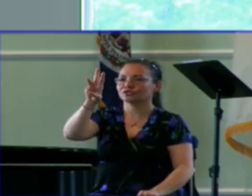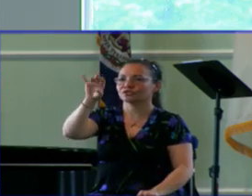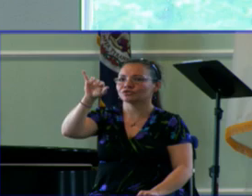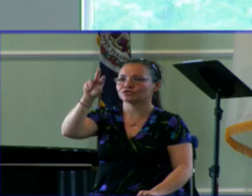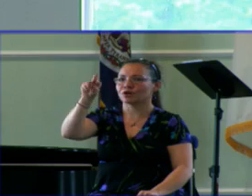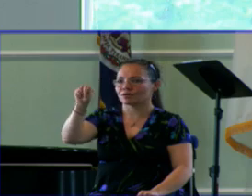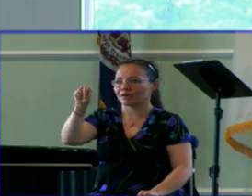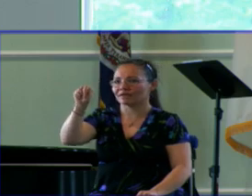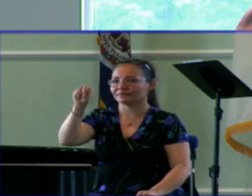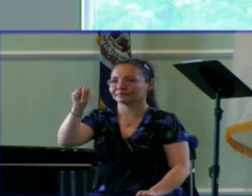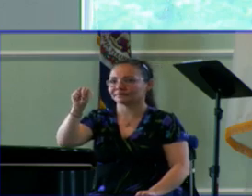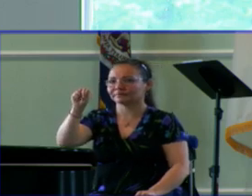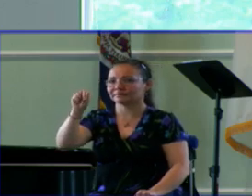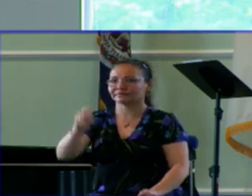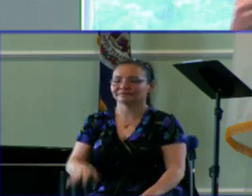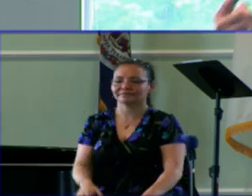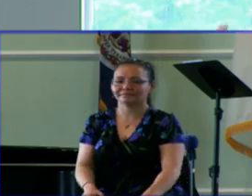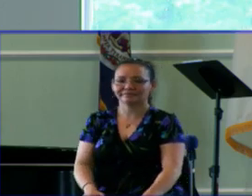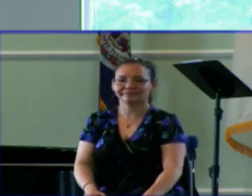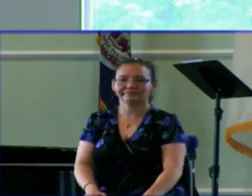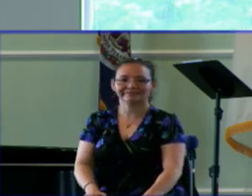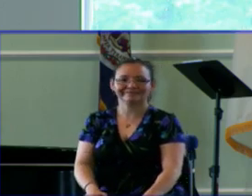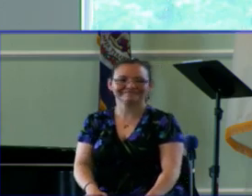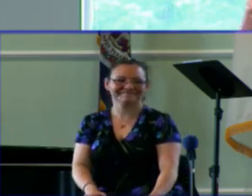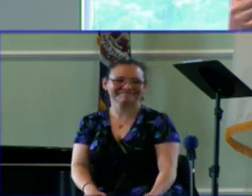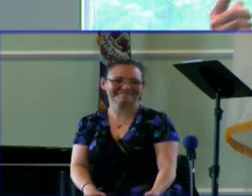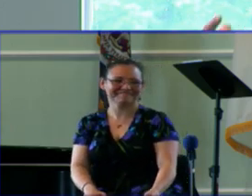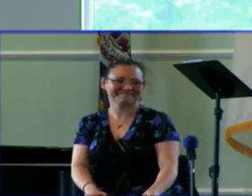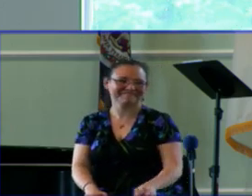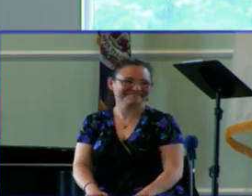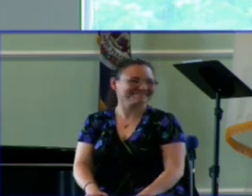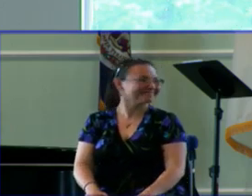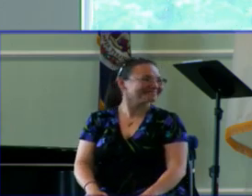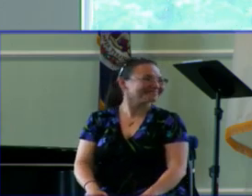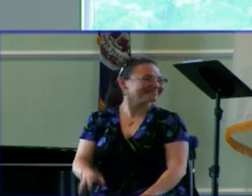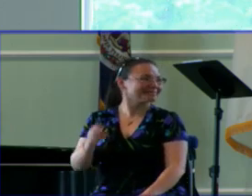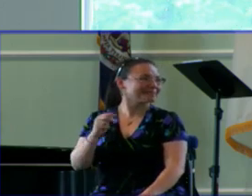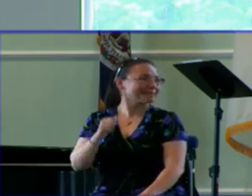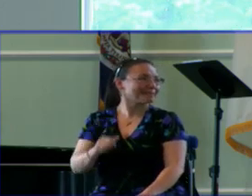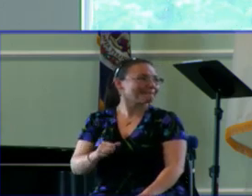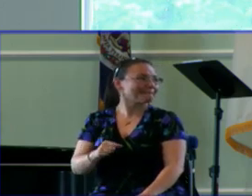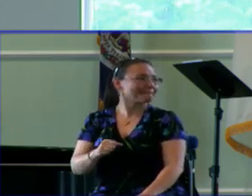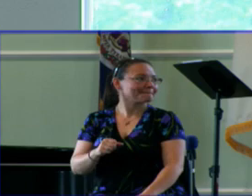Darwin. I'm glad you're paying attention, right?